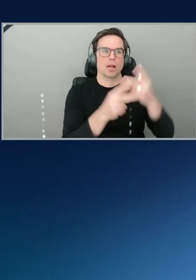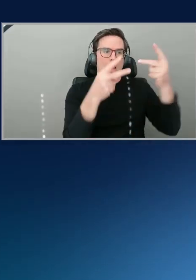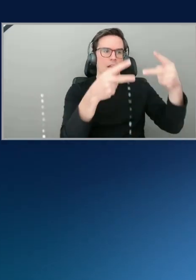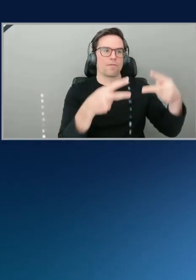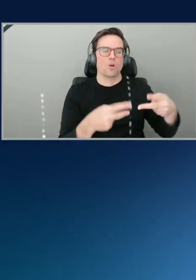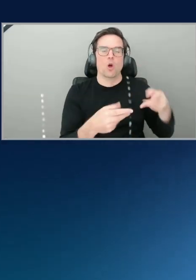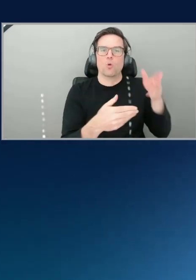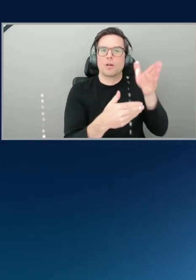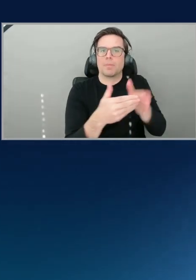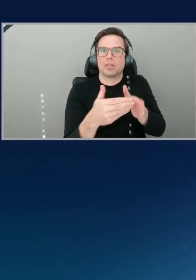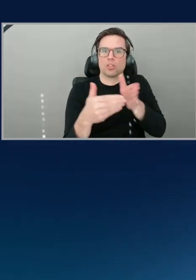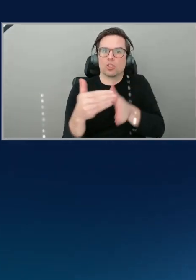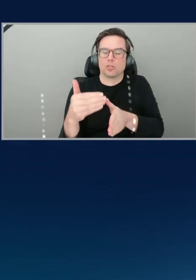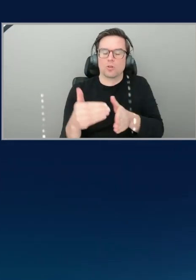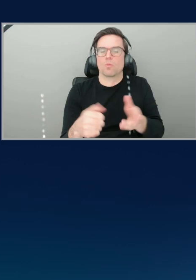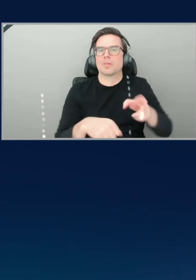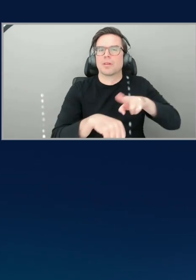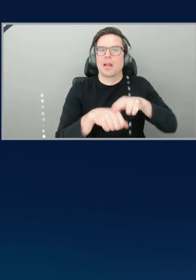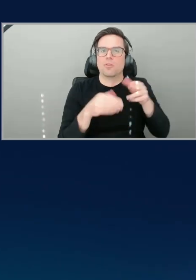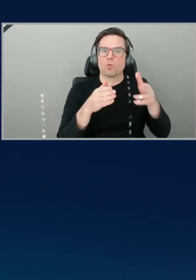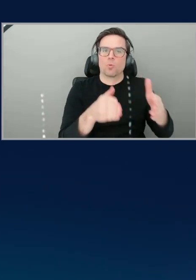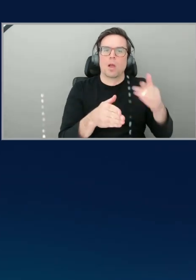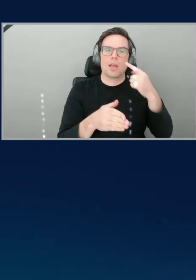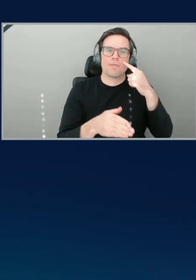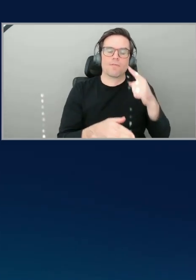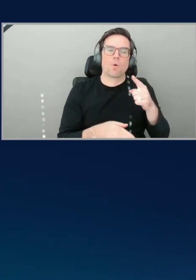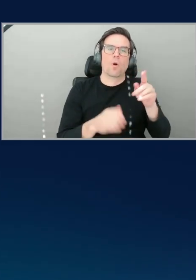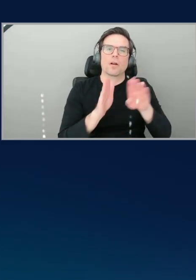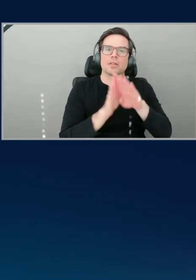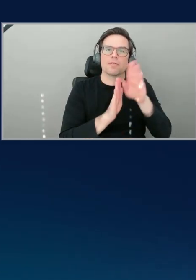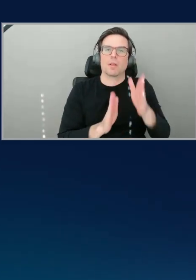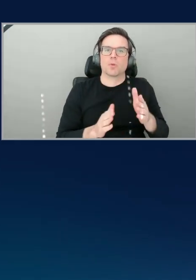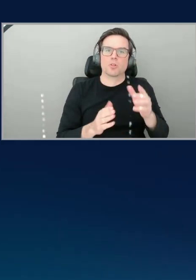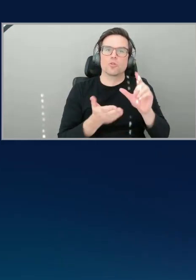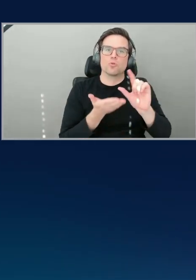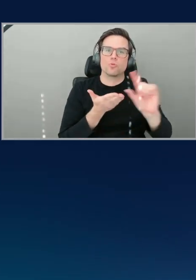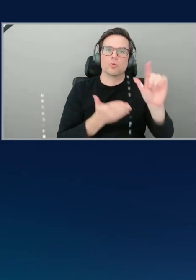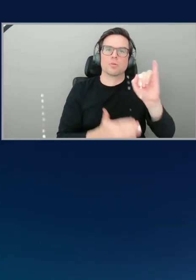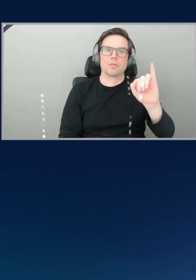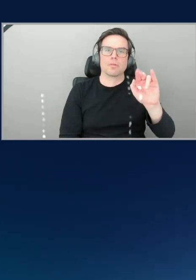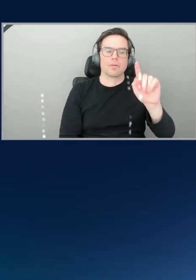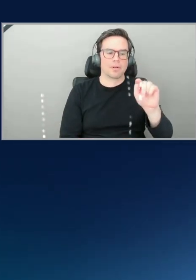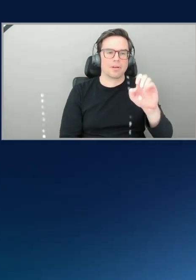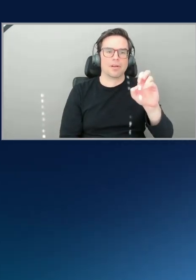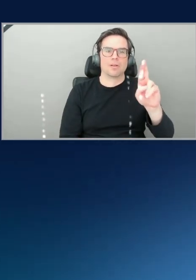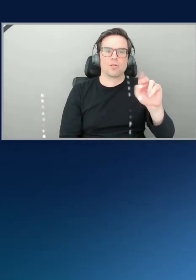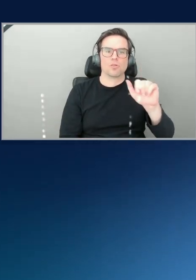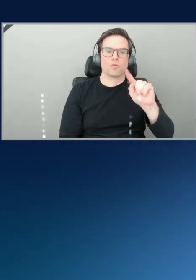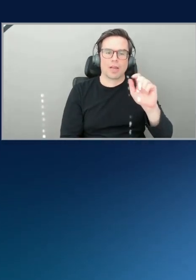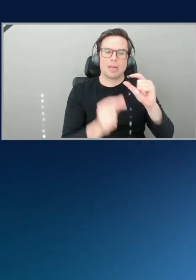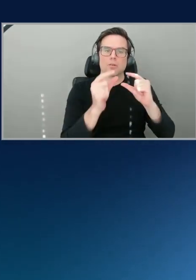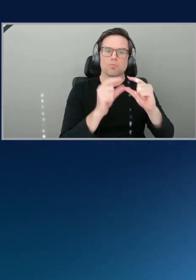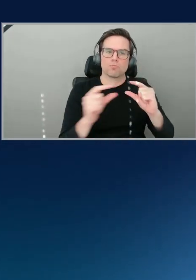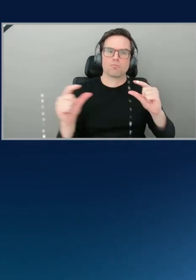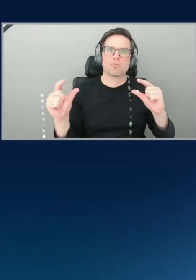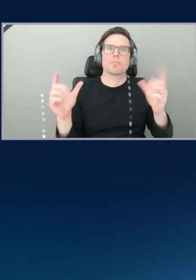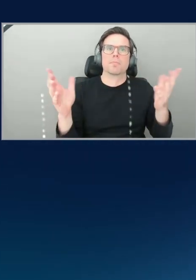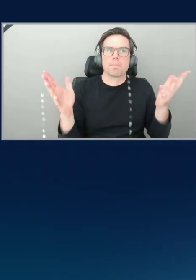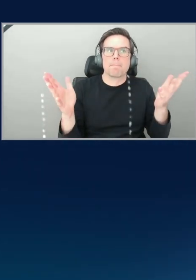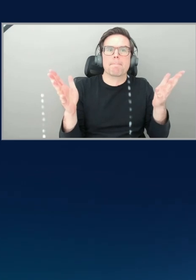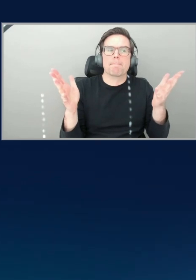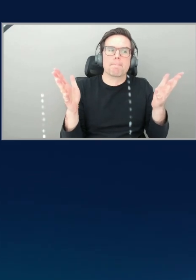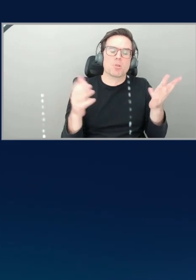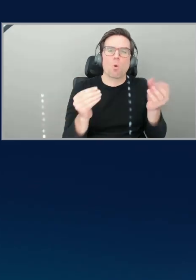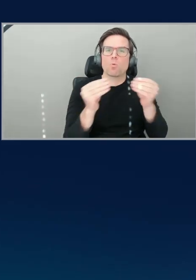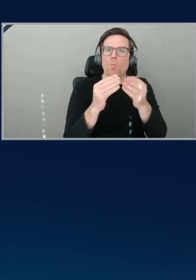of iterate. So it's code completion, and then we go into kind of a more natural language thing. And it was just kind of a